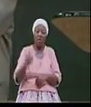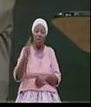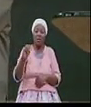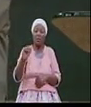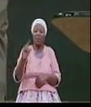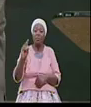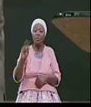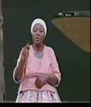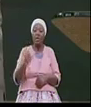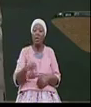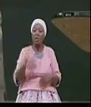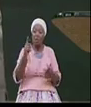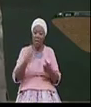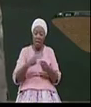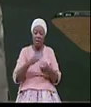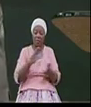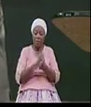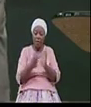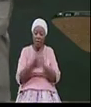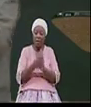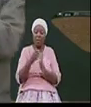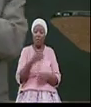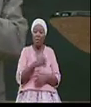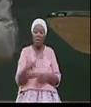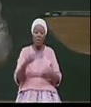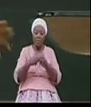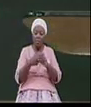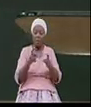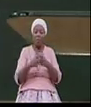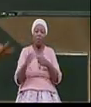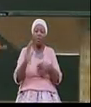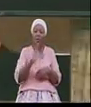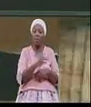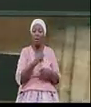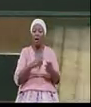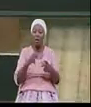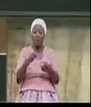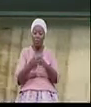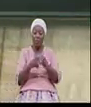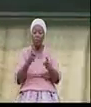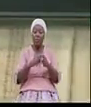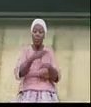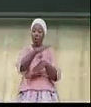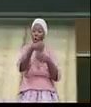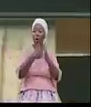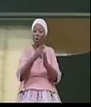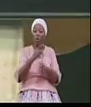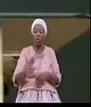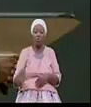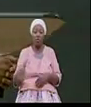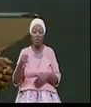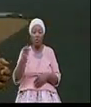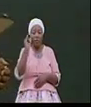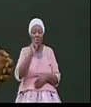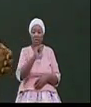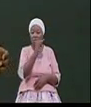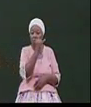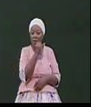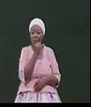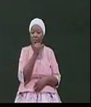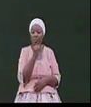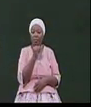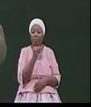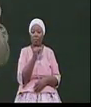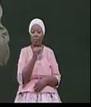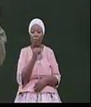became a snare to him and a snare to the whole of the children of Israel.